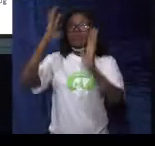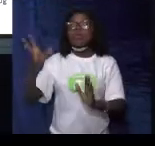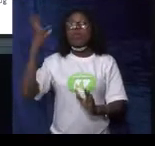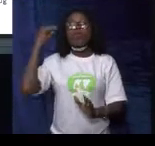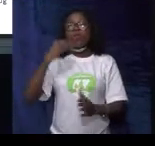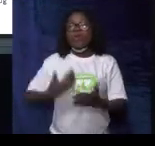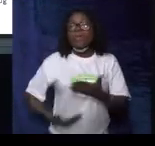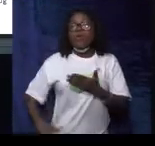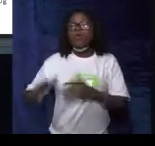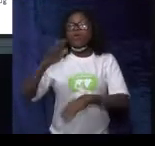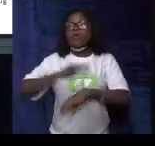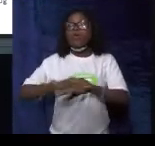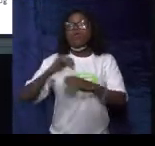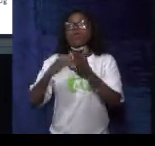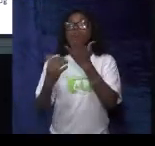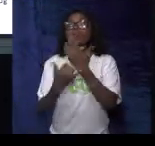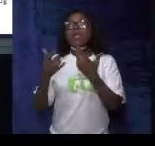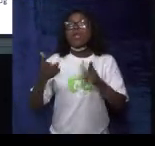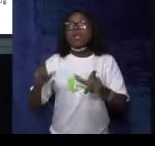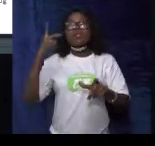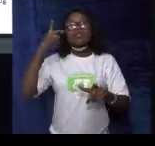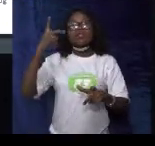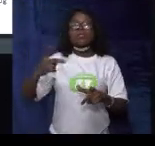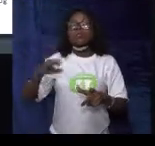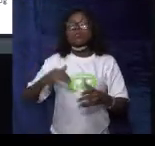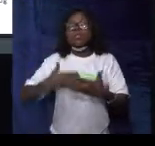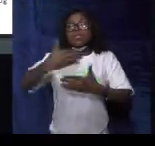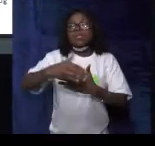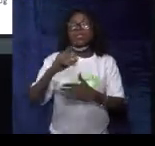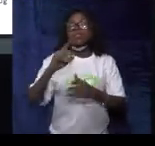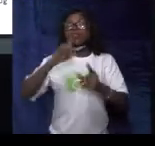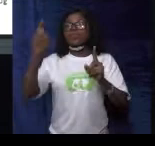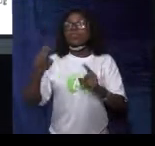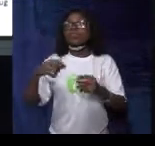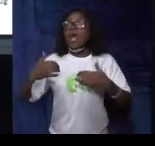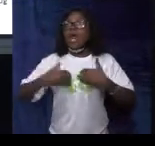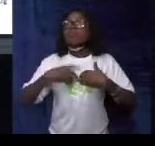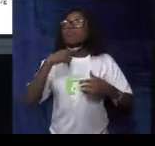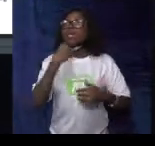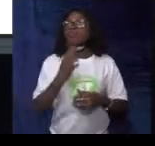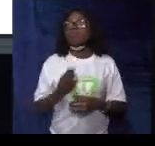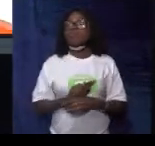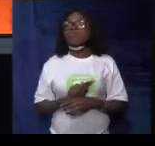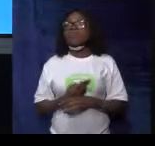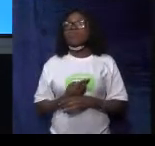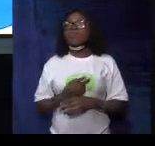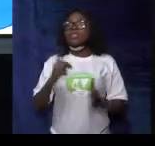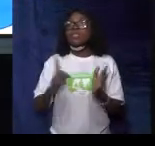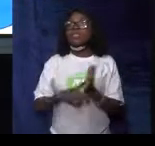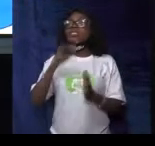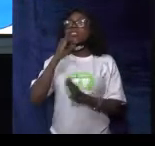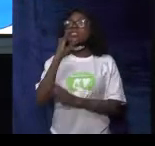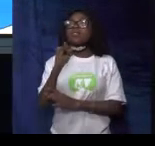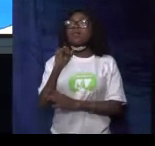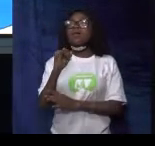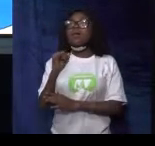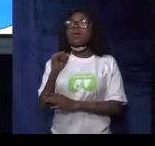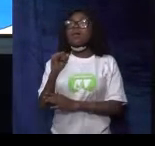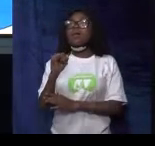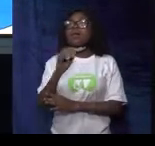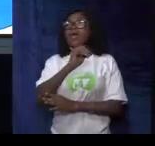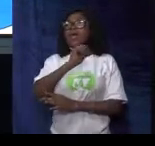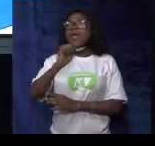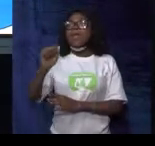were born in the month of July. Let's see what the next question has to tell us. Now